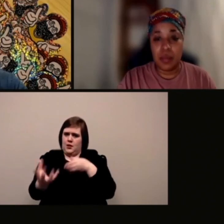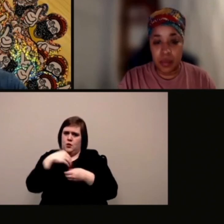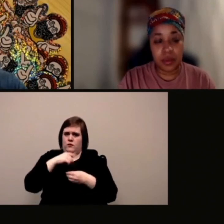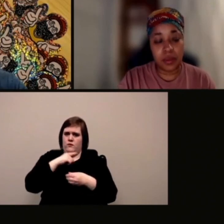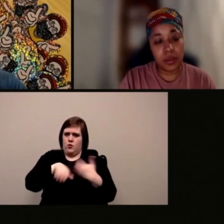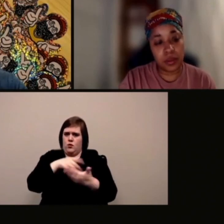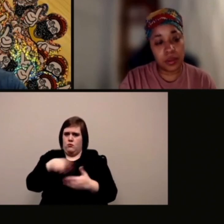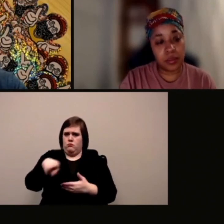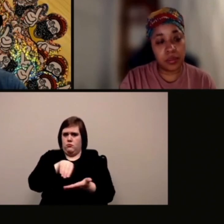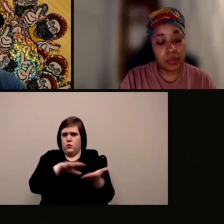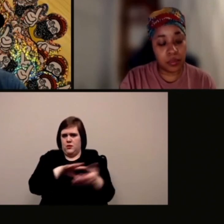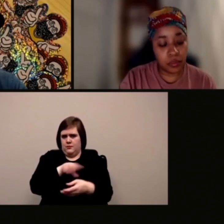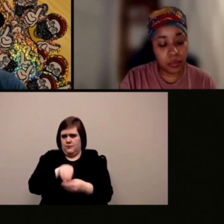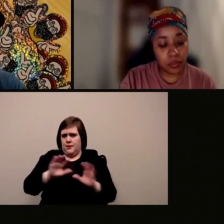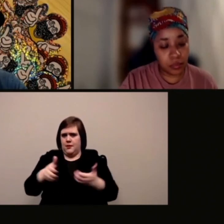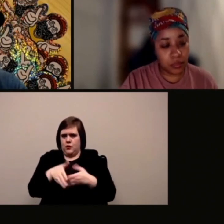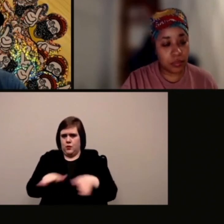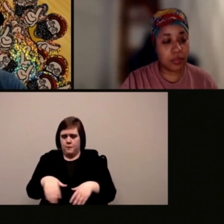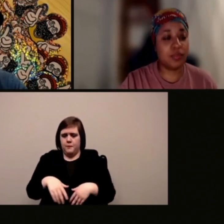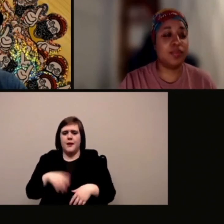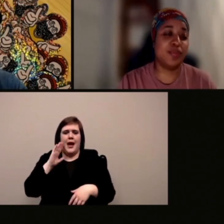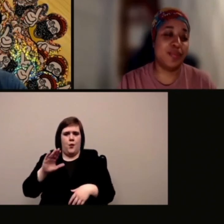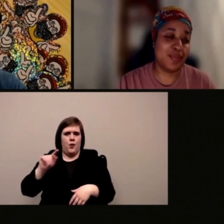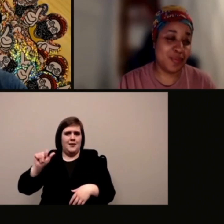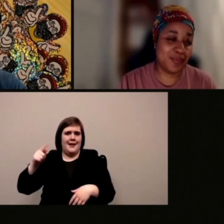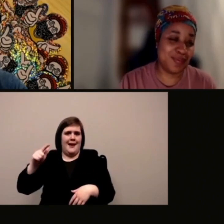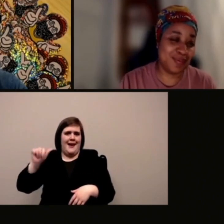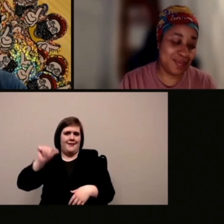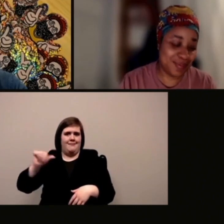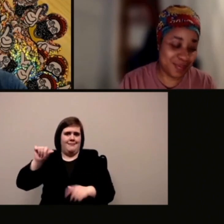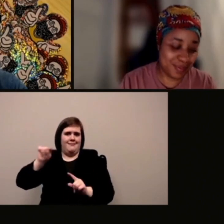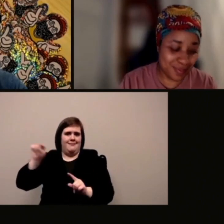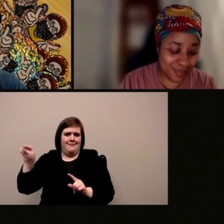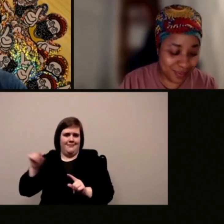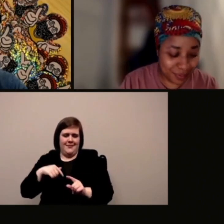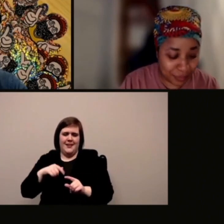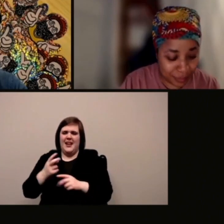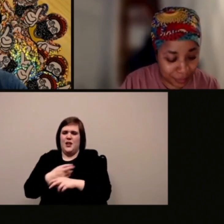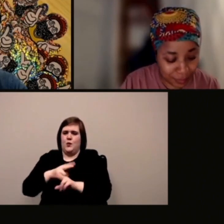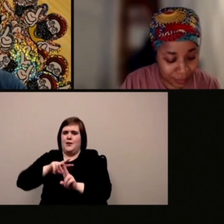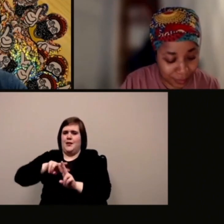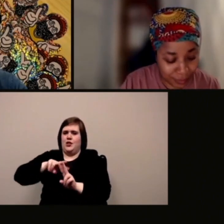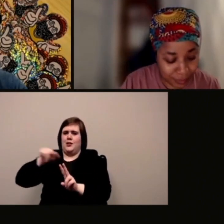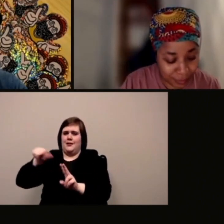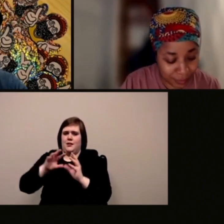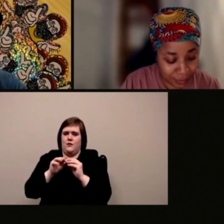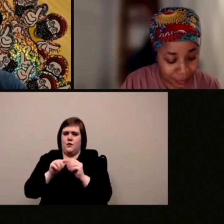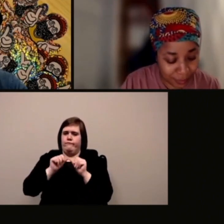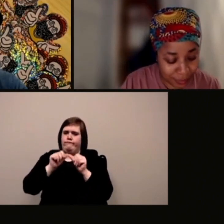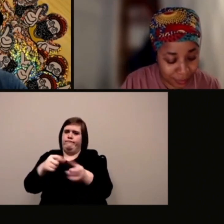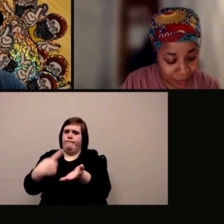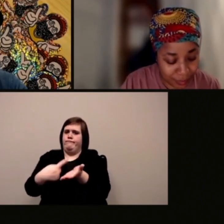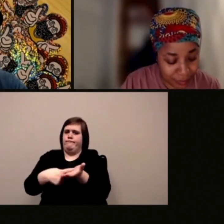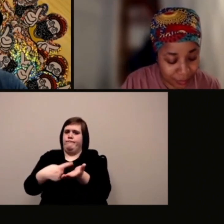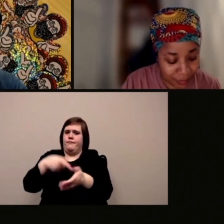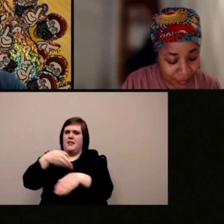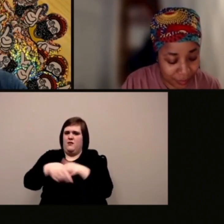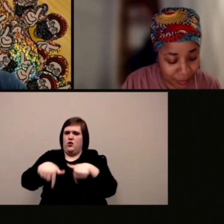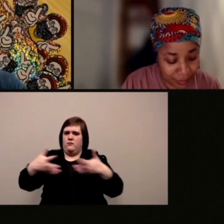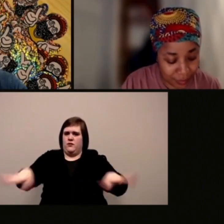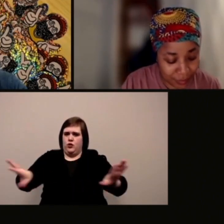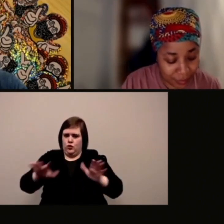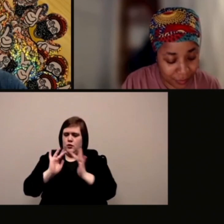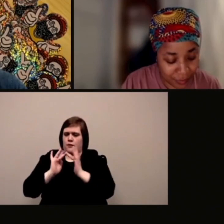But I'll tag these individuals and use the hashtag from this conference so we can continue the conversation